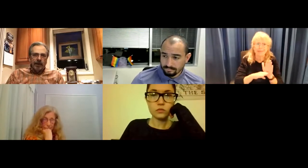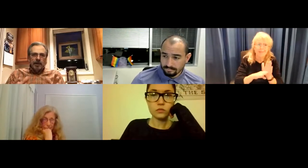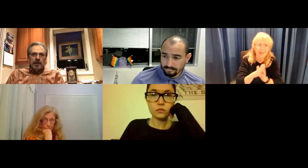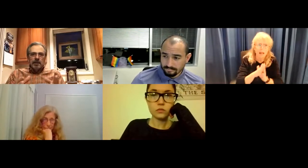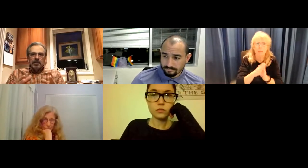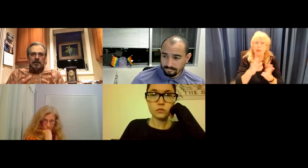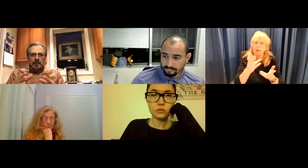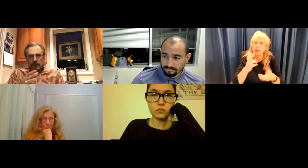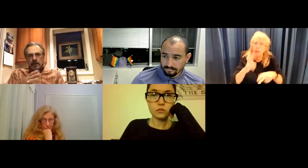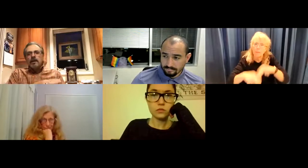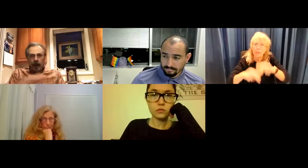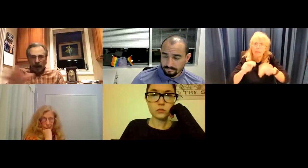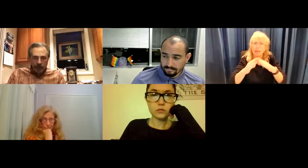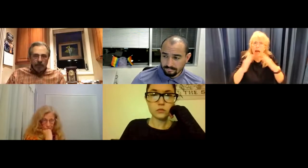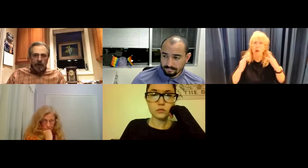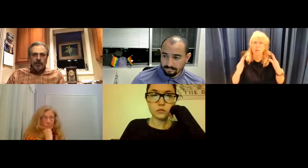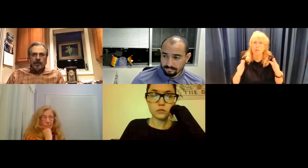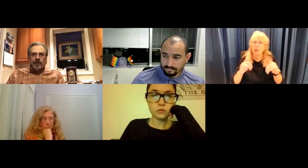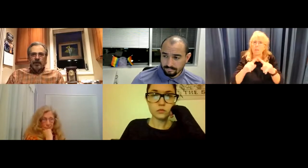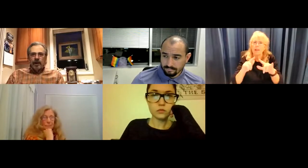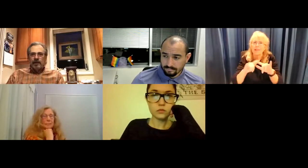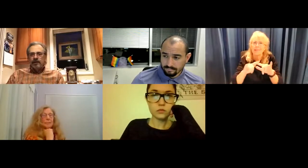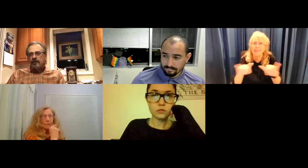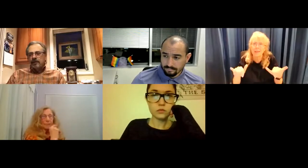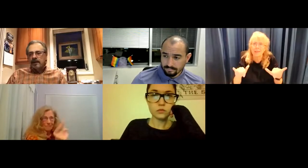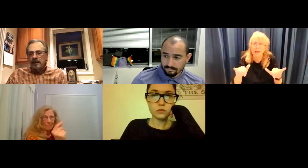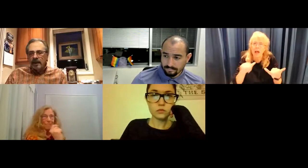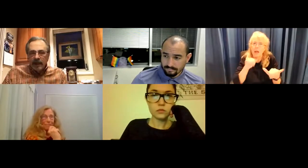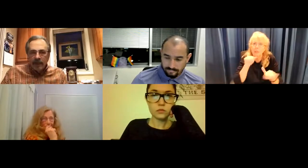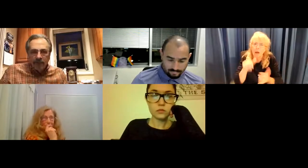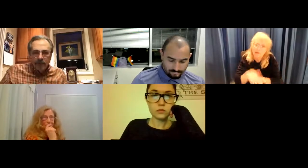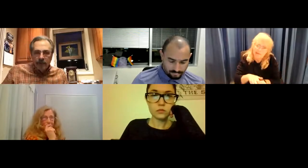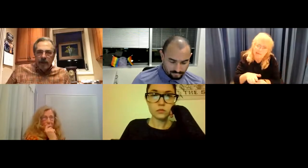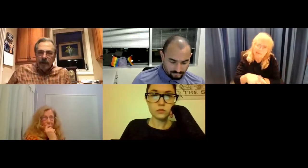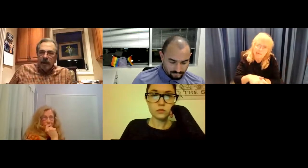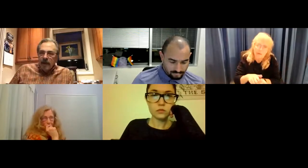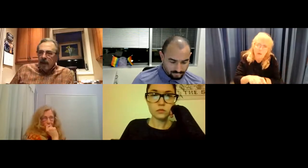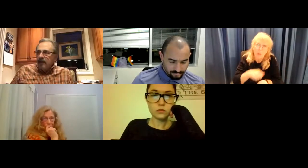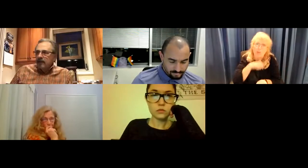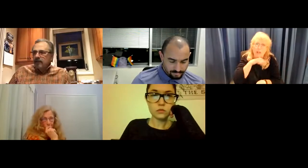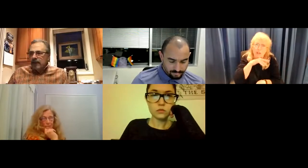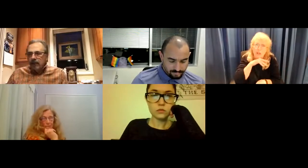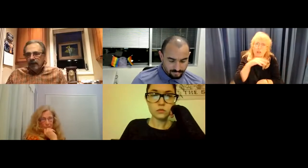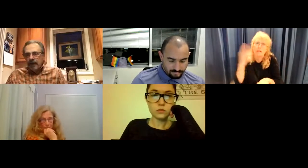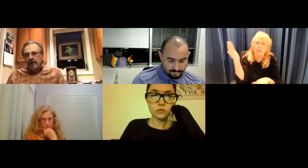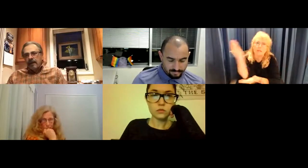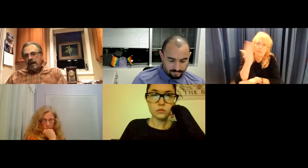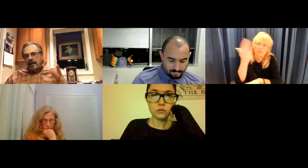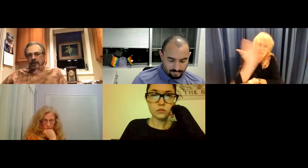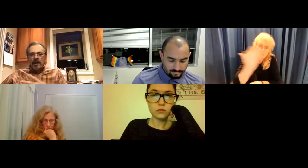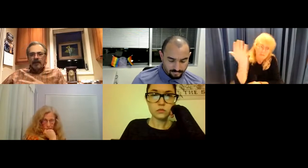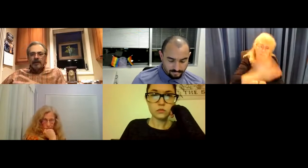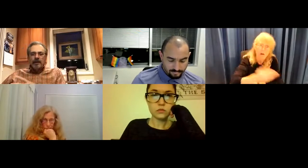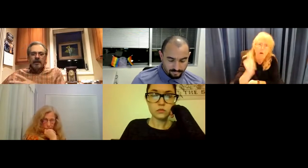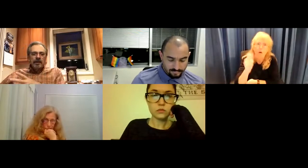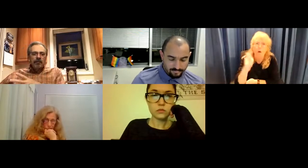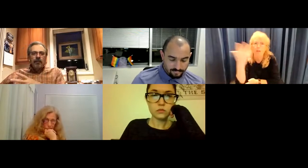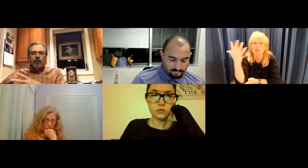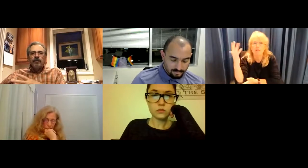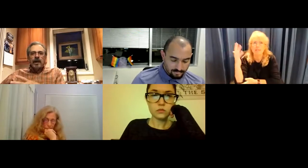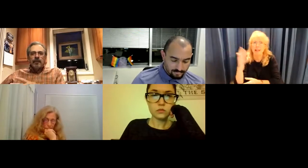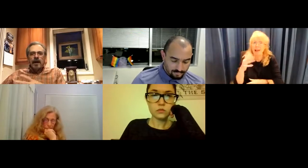same time not scrape the dirt, like you said, and cut down every tree. I can certainly relate to that. I used to have a